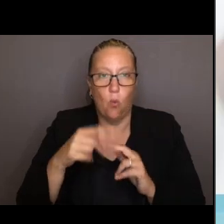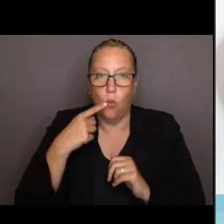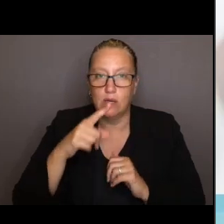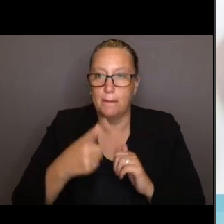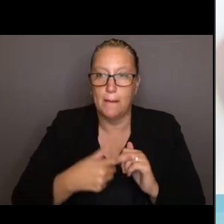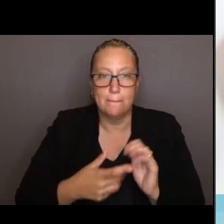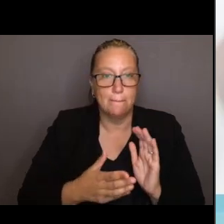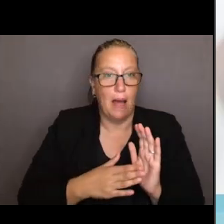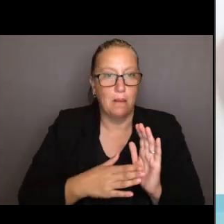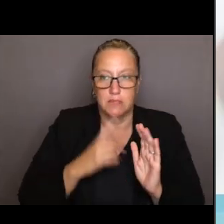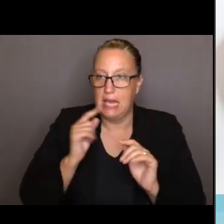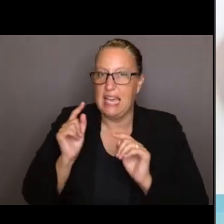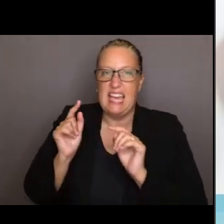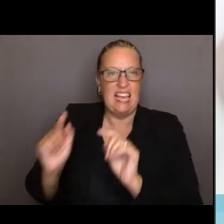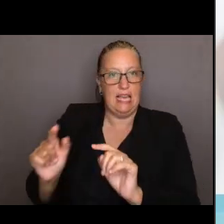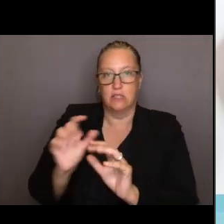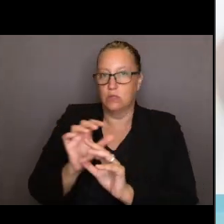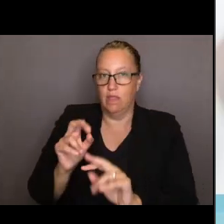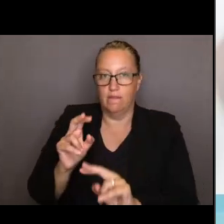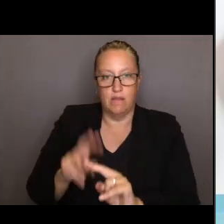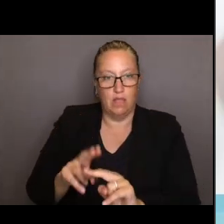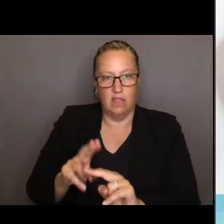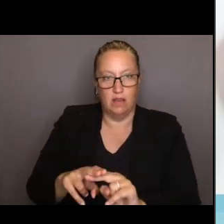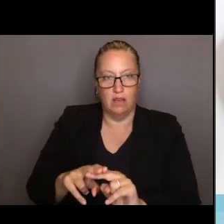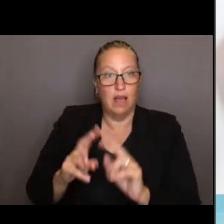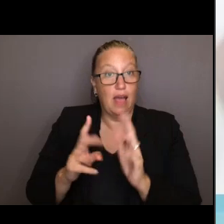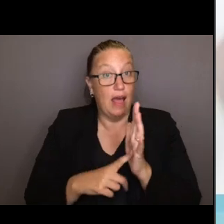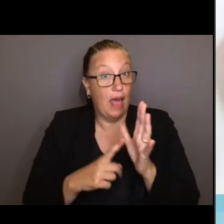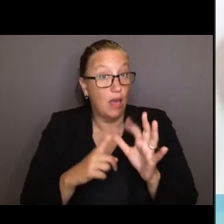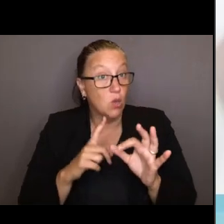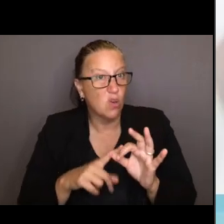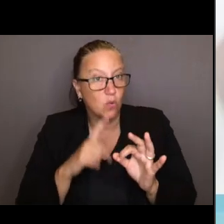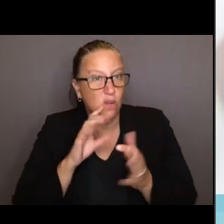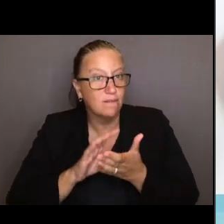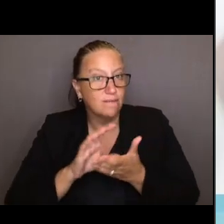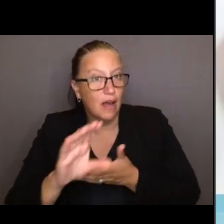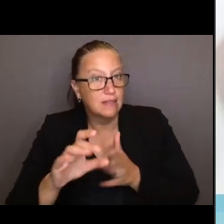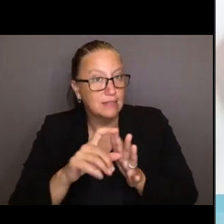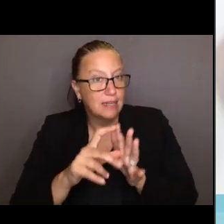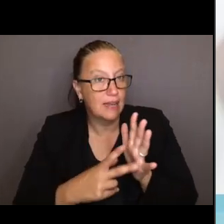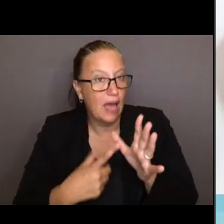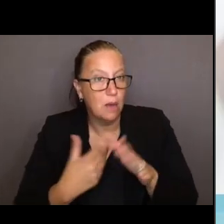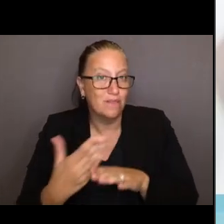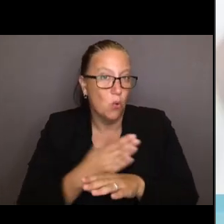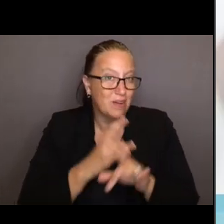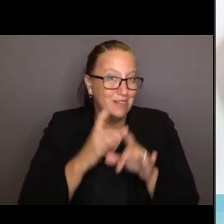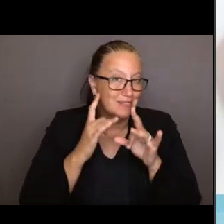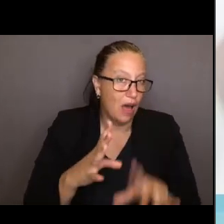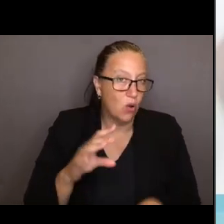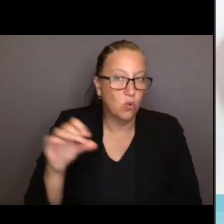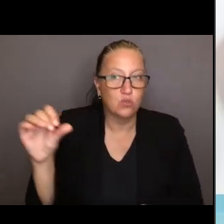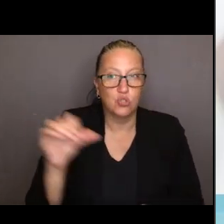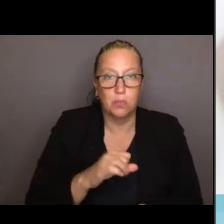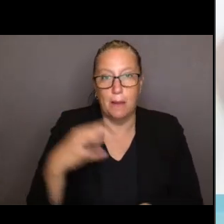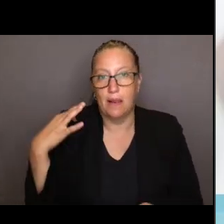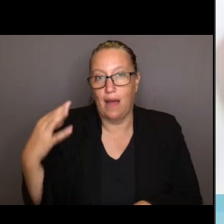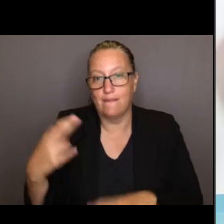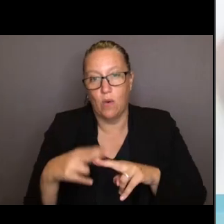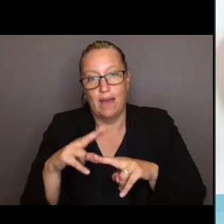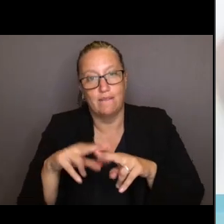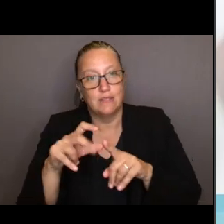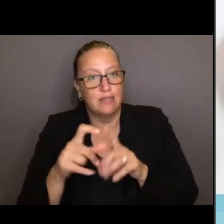not the father. Will LAQ fund a DNA test prior to commencing proceedings, or should we apply for funding for FDRC and